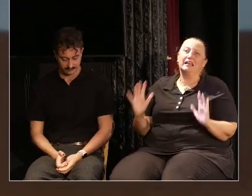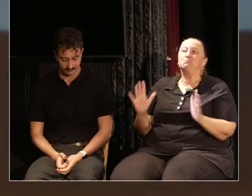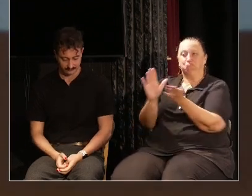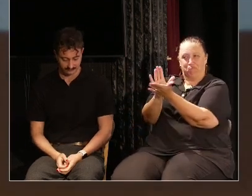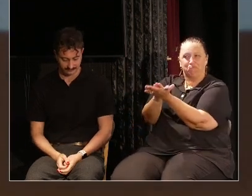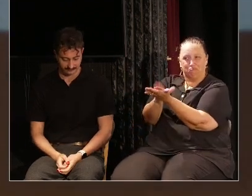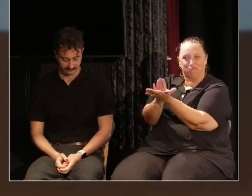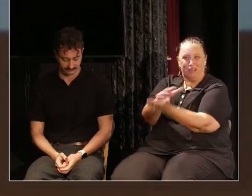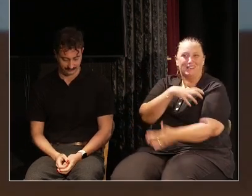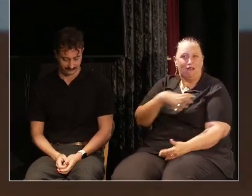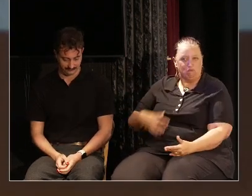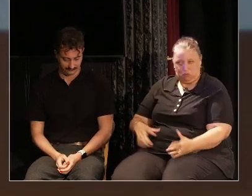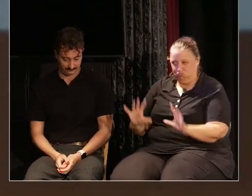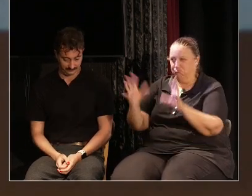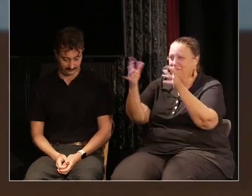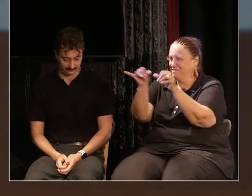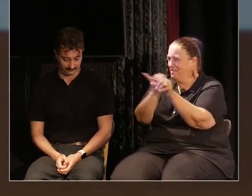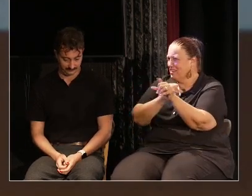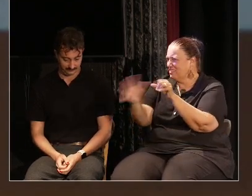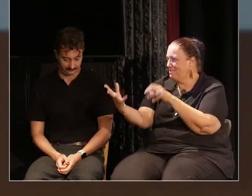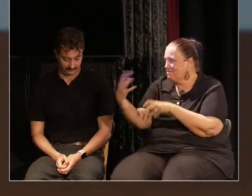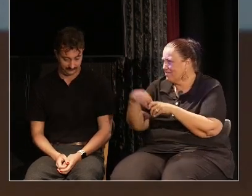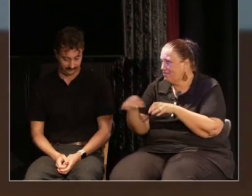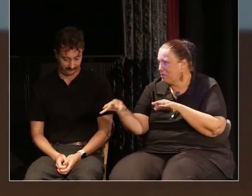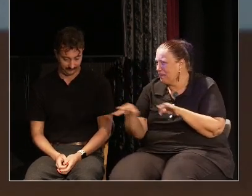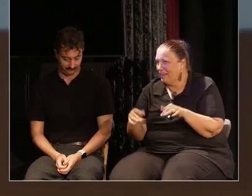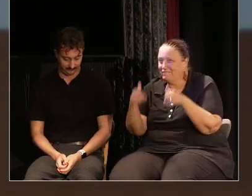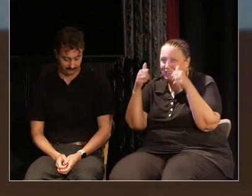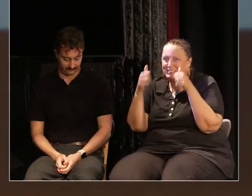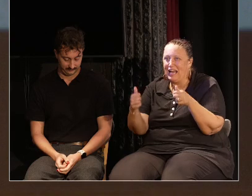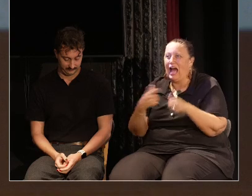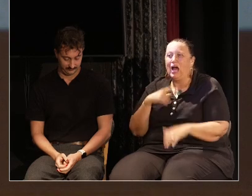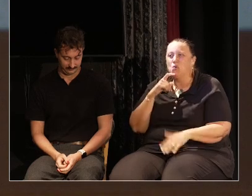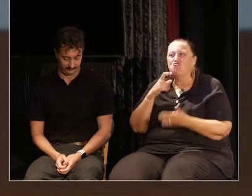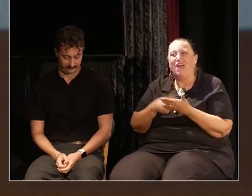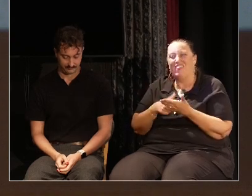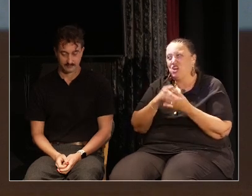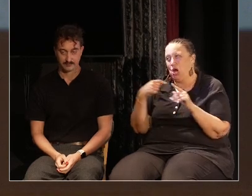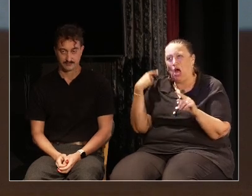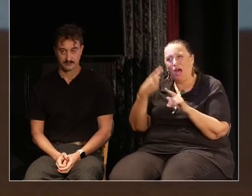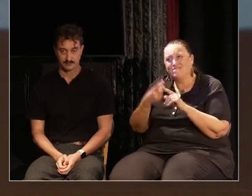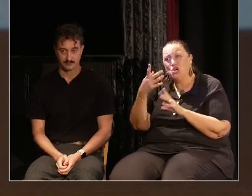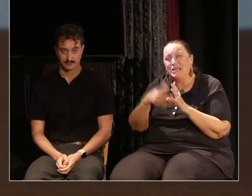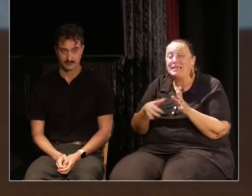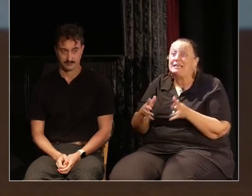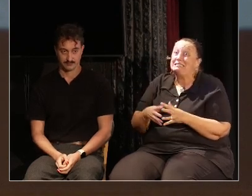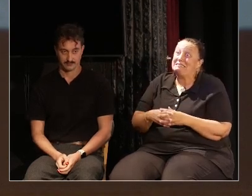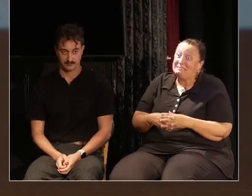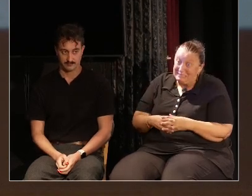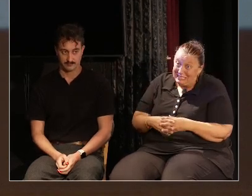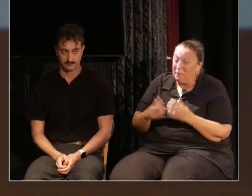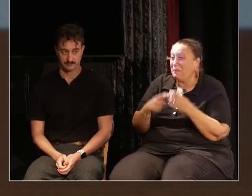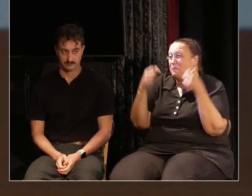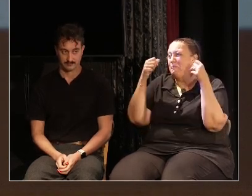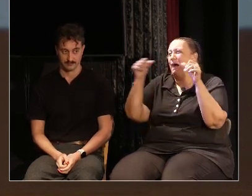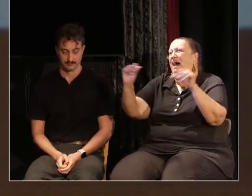credit, fantastic that they put this plan together. It's really, really good. I would have rather it didn't take the whole term for it to come out, of course, but it's excellent that